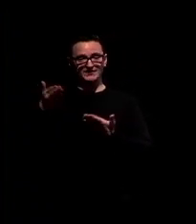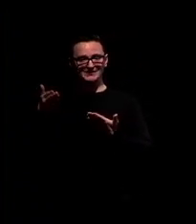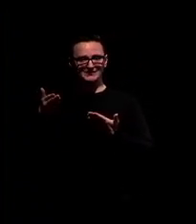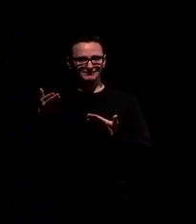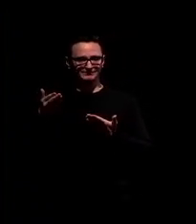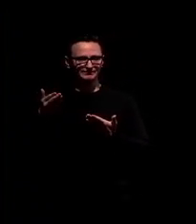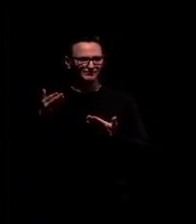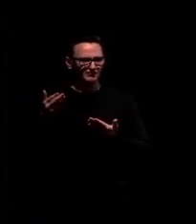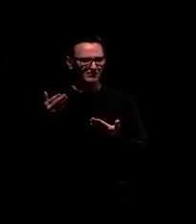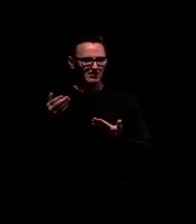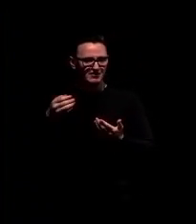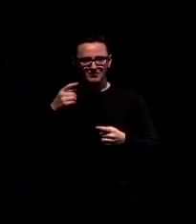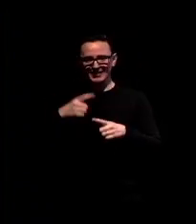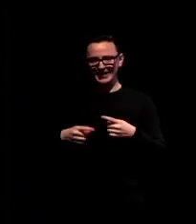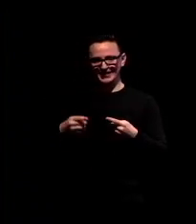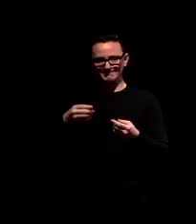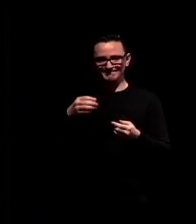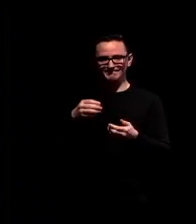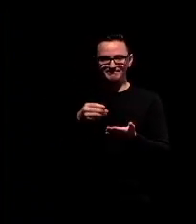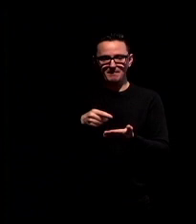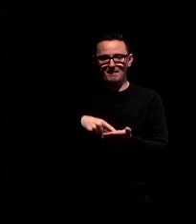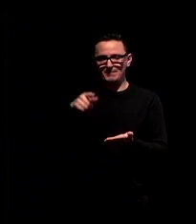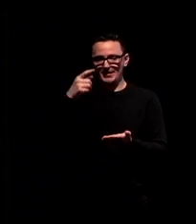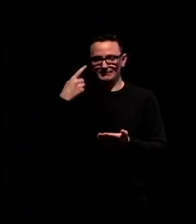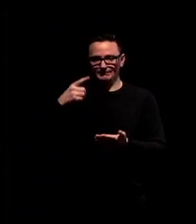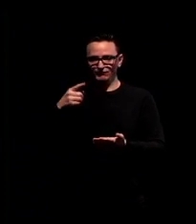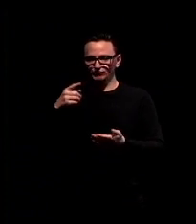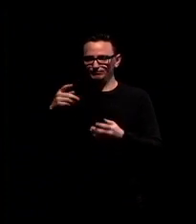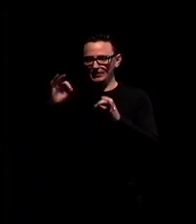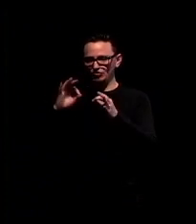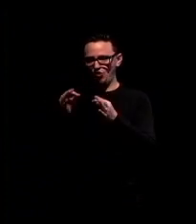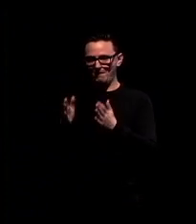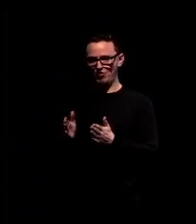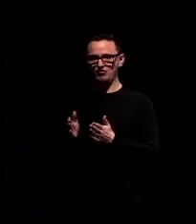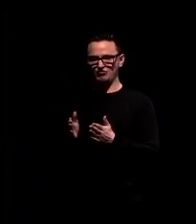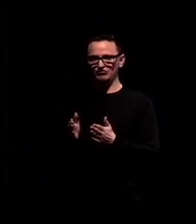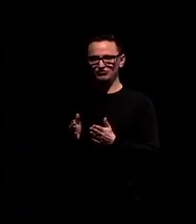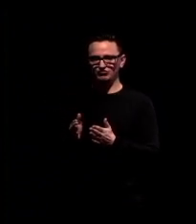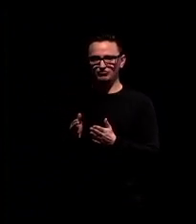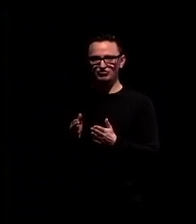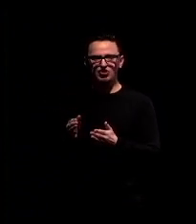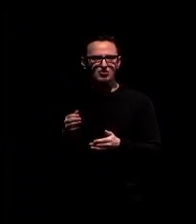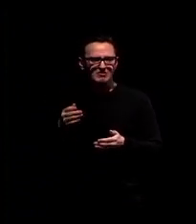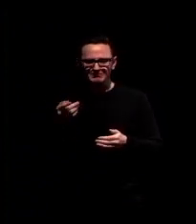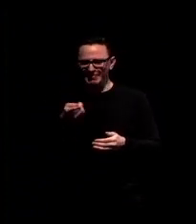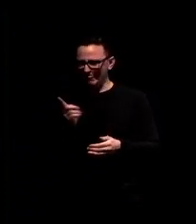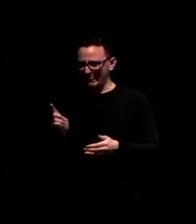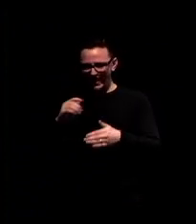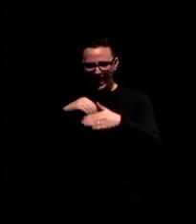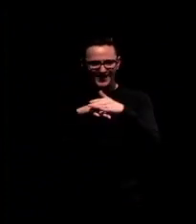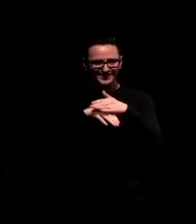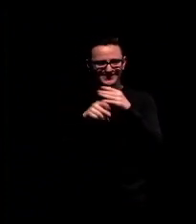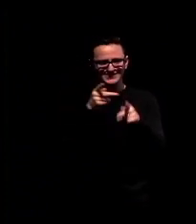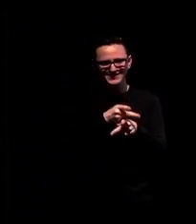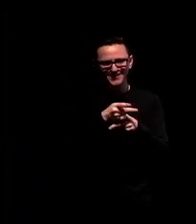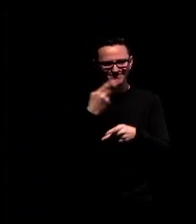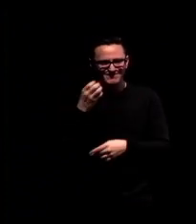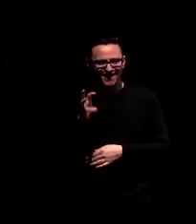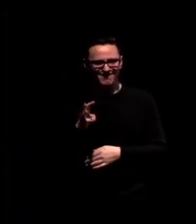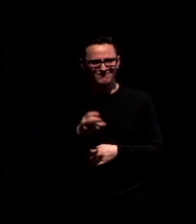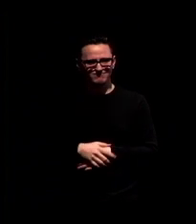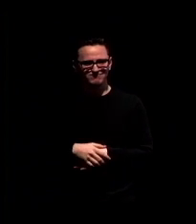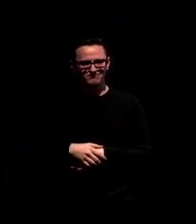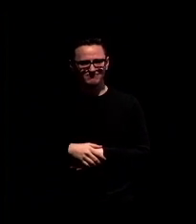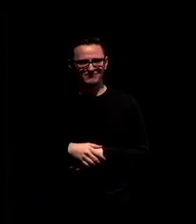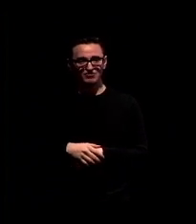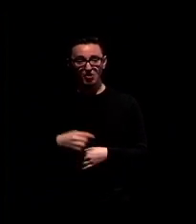interpreters. Well, then how do people access care? And so this would actually fund interpreters. We also know that community health